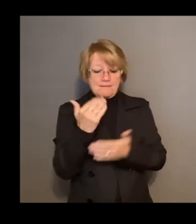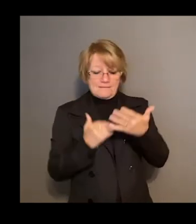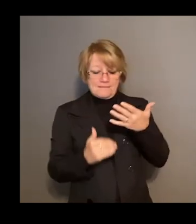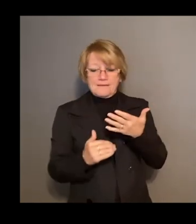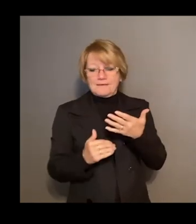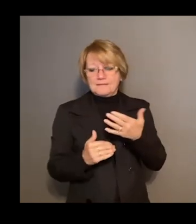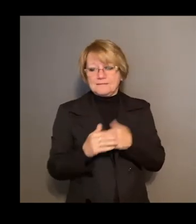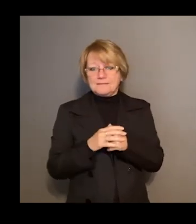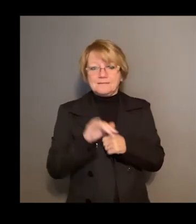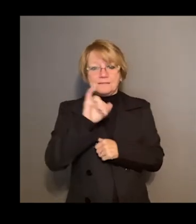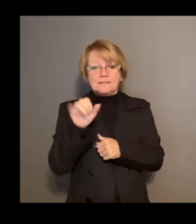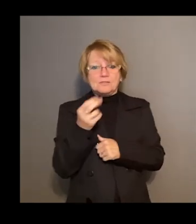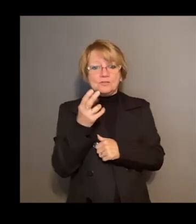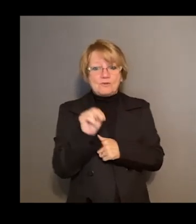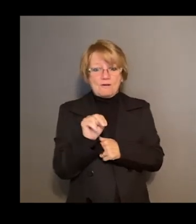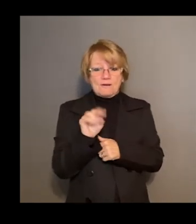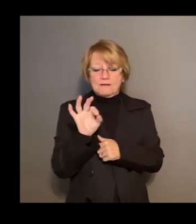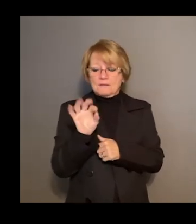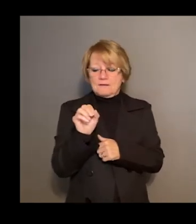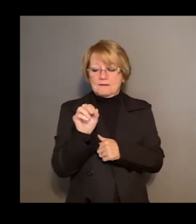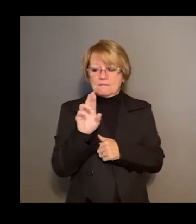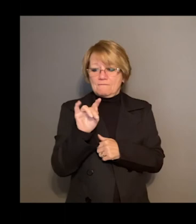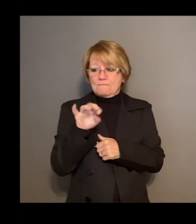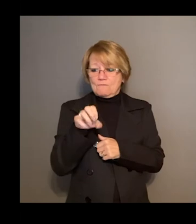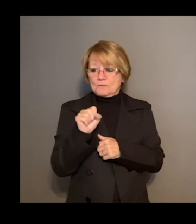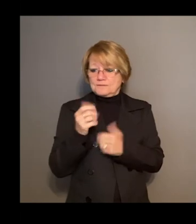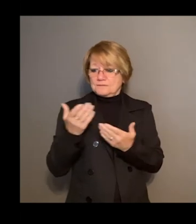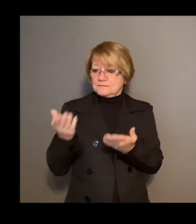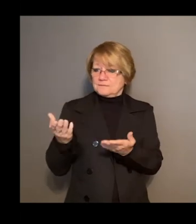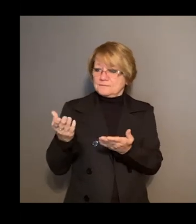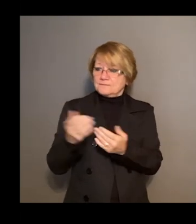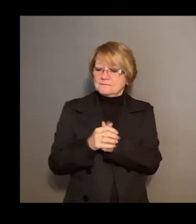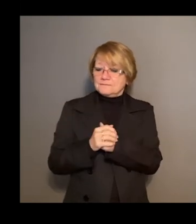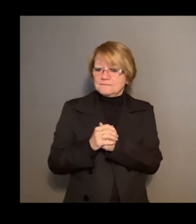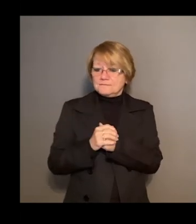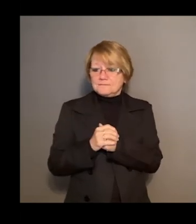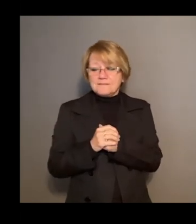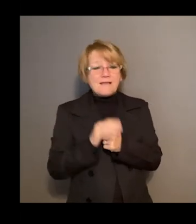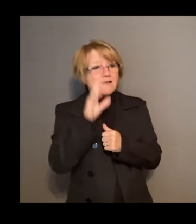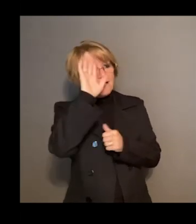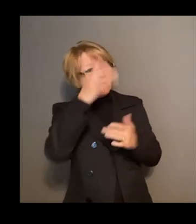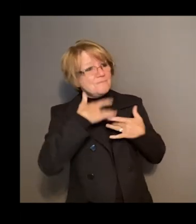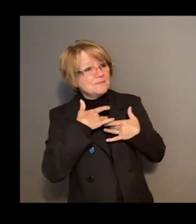much, Zach. Next is John Forts. John.